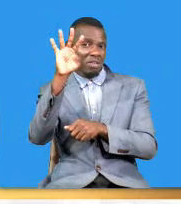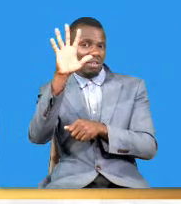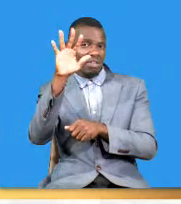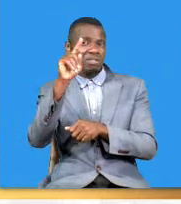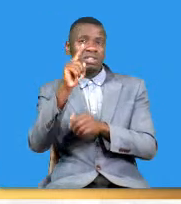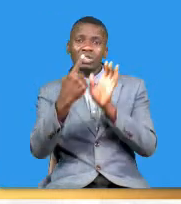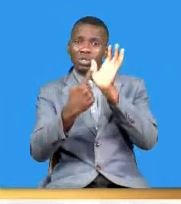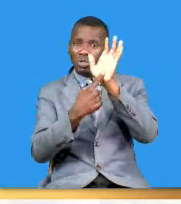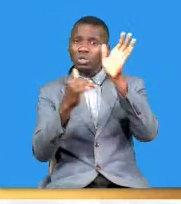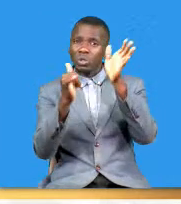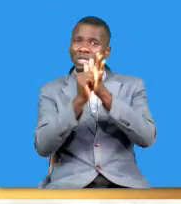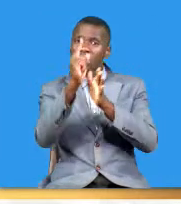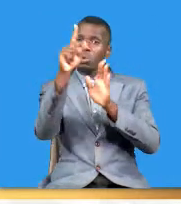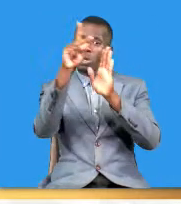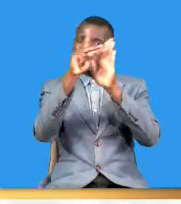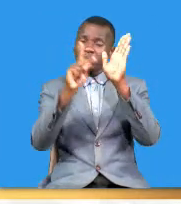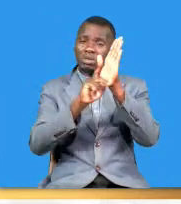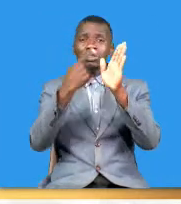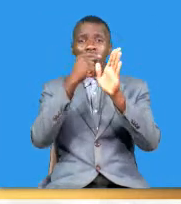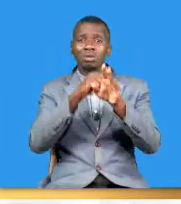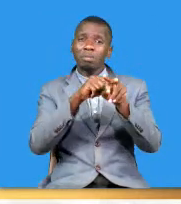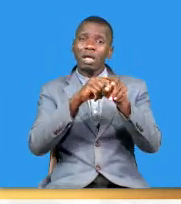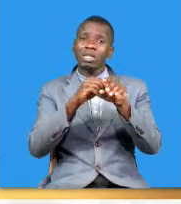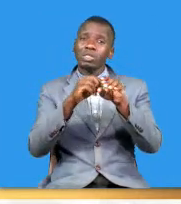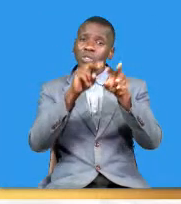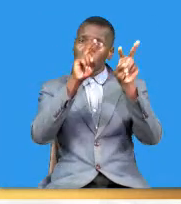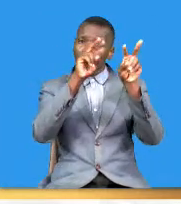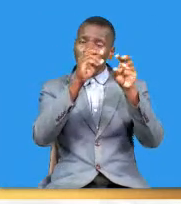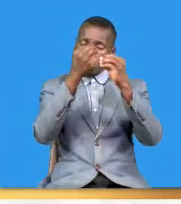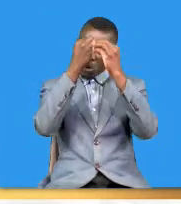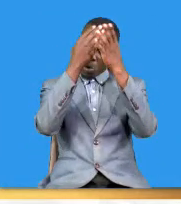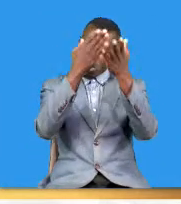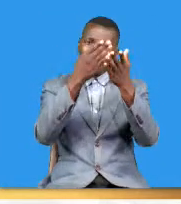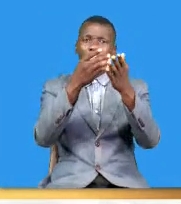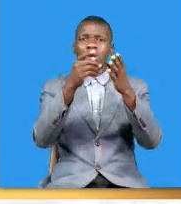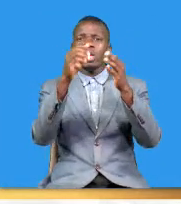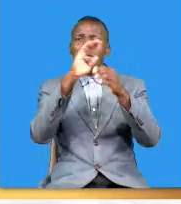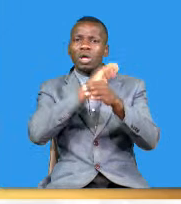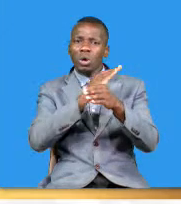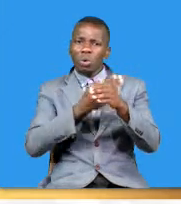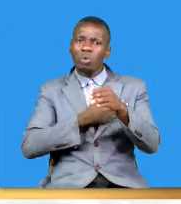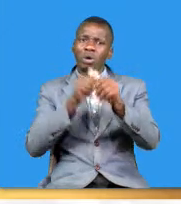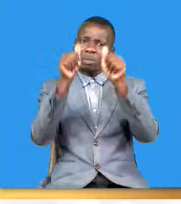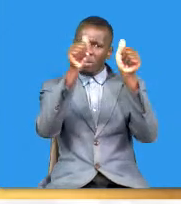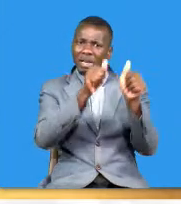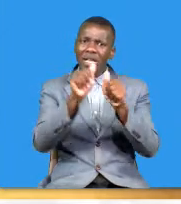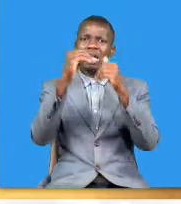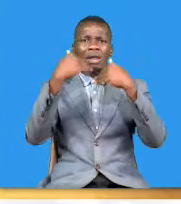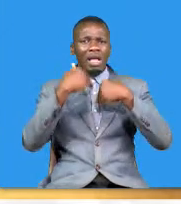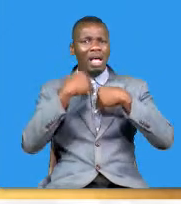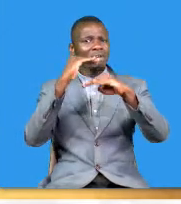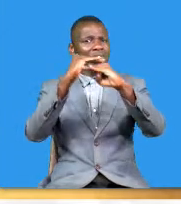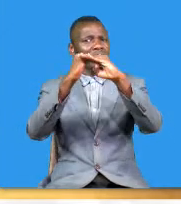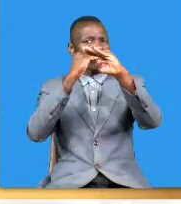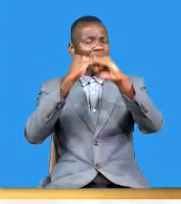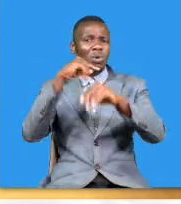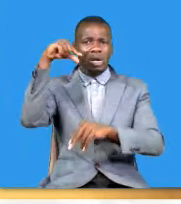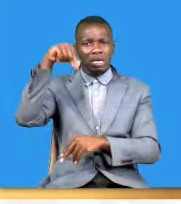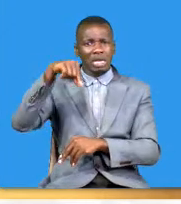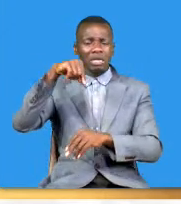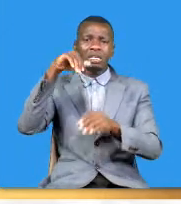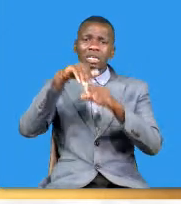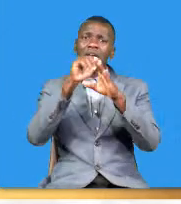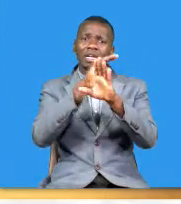that observe women's rights as an integral part of attaining equity and equality. The